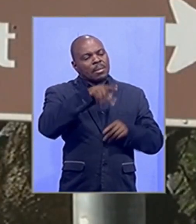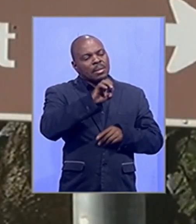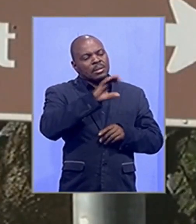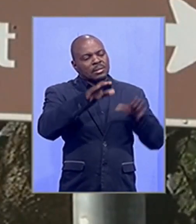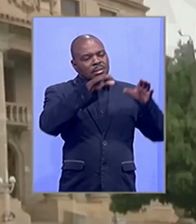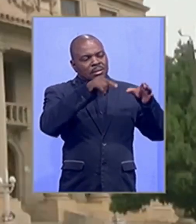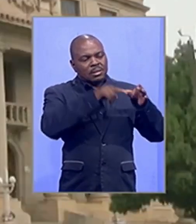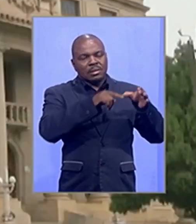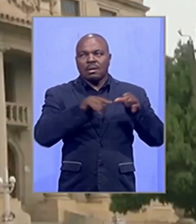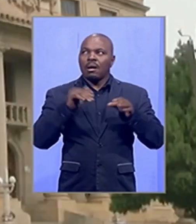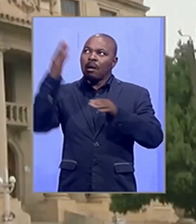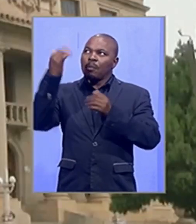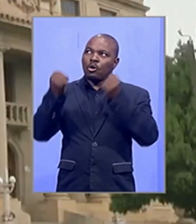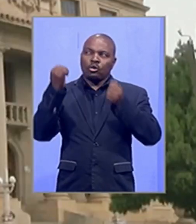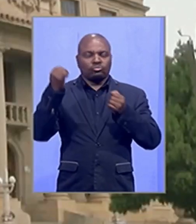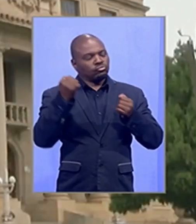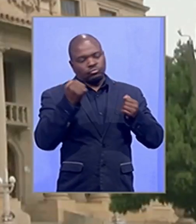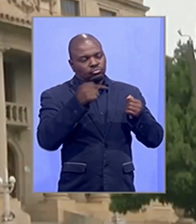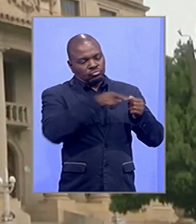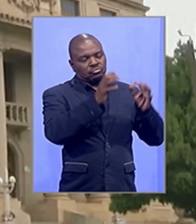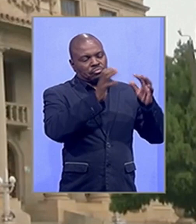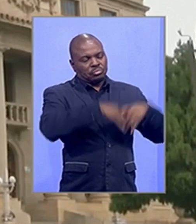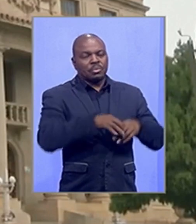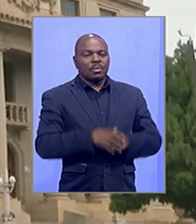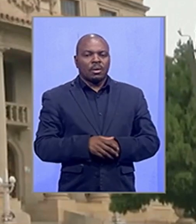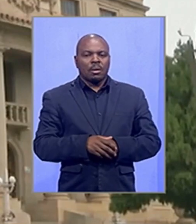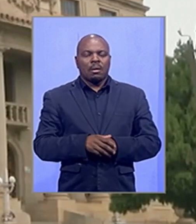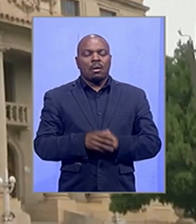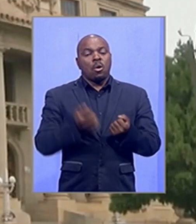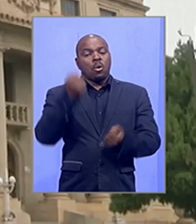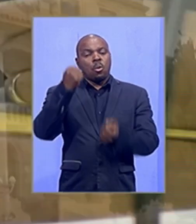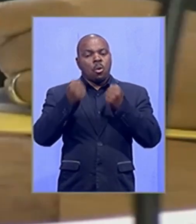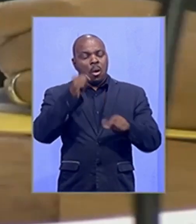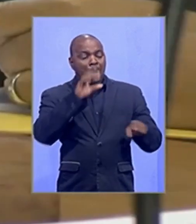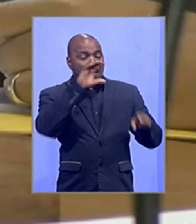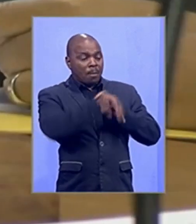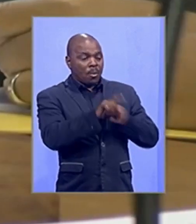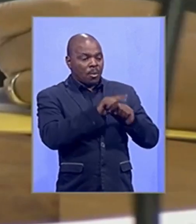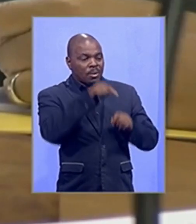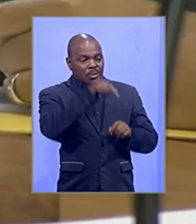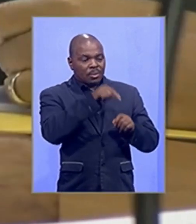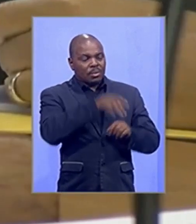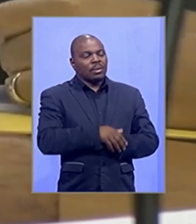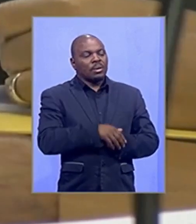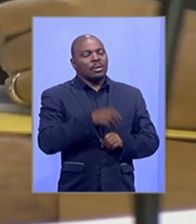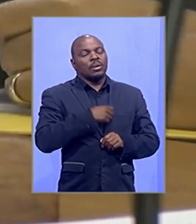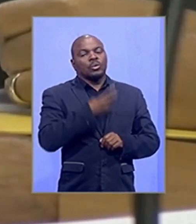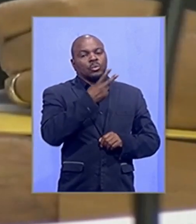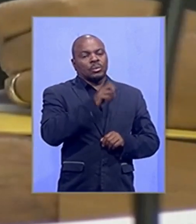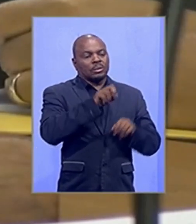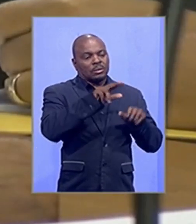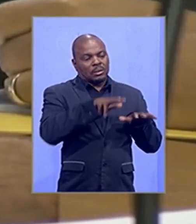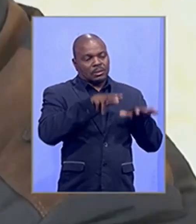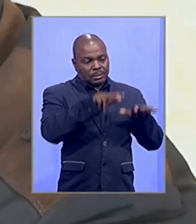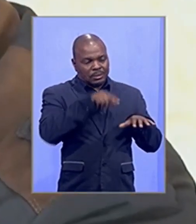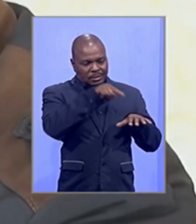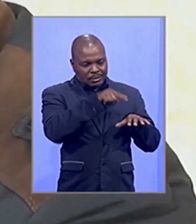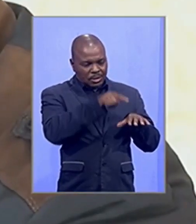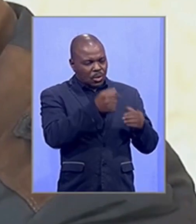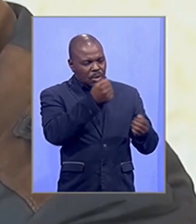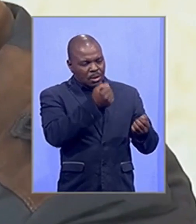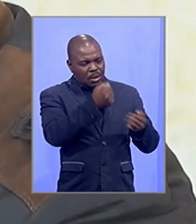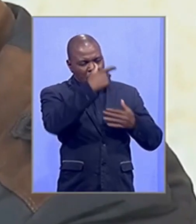kgotlatshekelo kgolo ya boikuelo. Kgotlatshekelo e fitlheletse fa komiti khuduthamaga e tlhomilweng ka Moranang wa 2018 e se mo